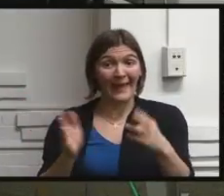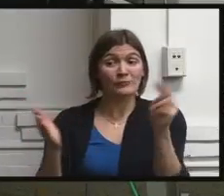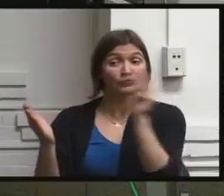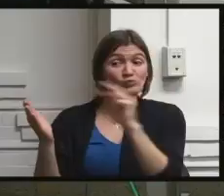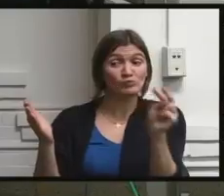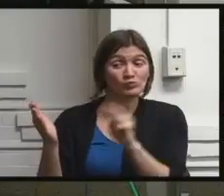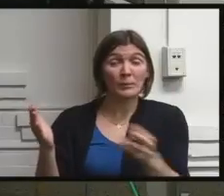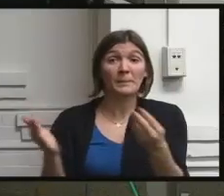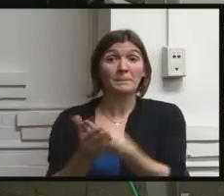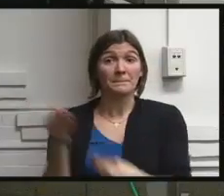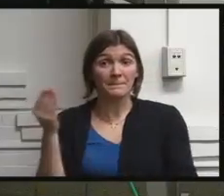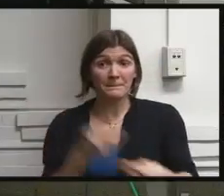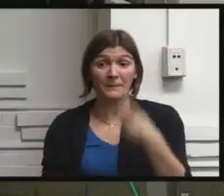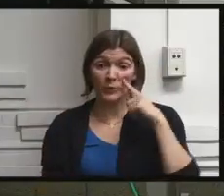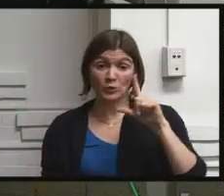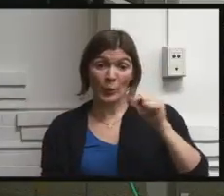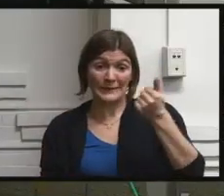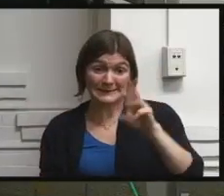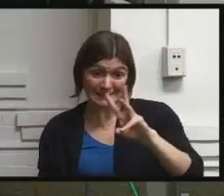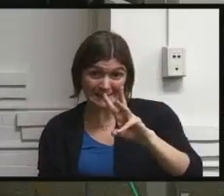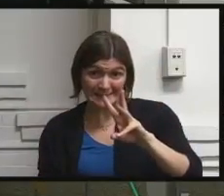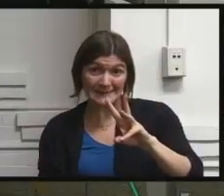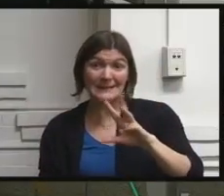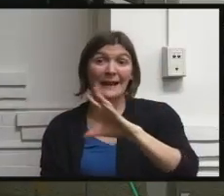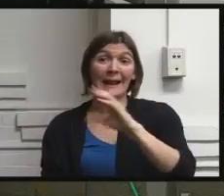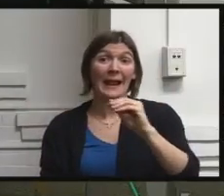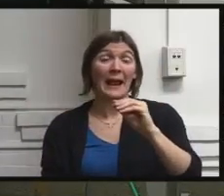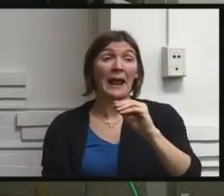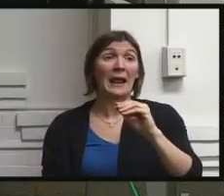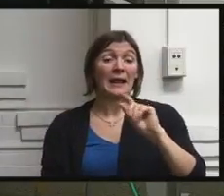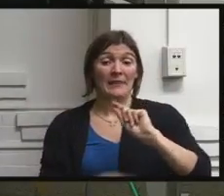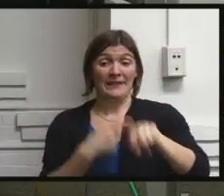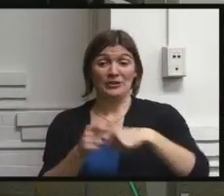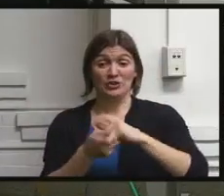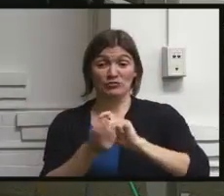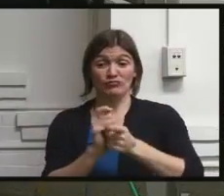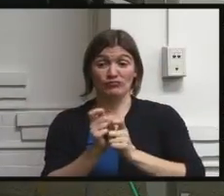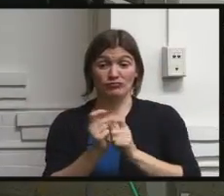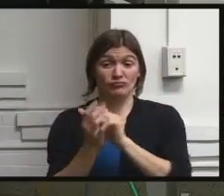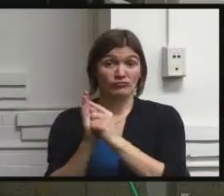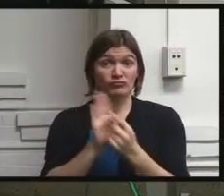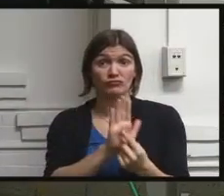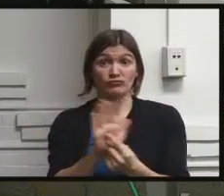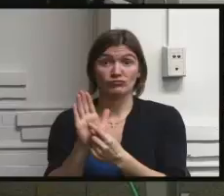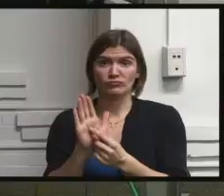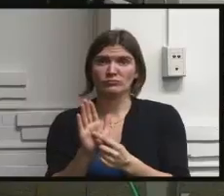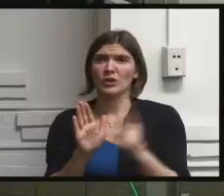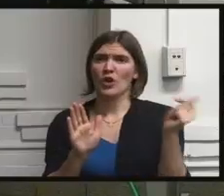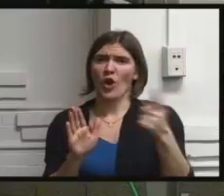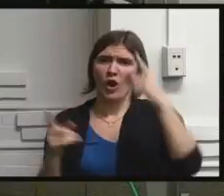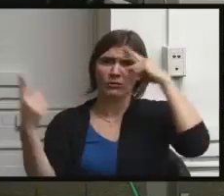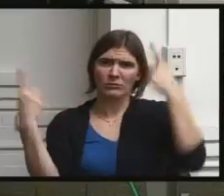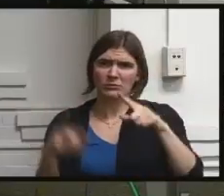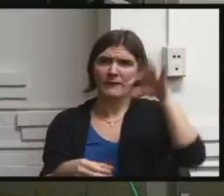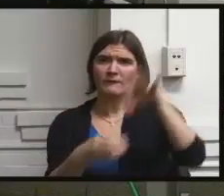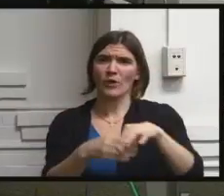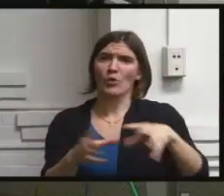and budget for next year, as well as the modifications to this year's work plan and budget, were unanimously